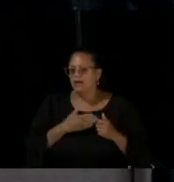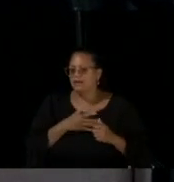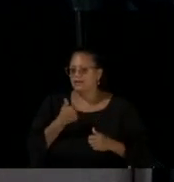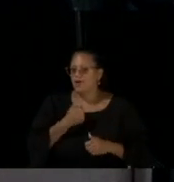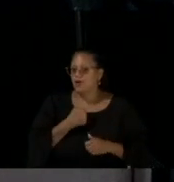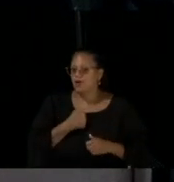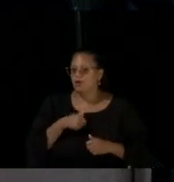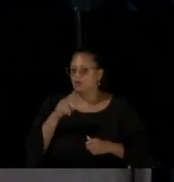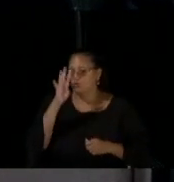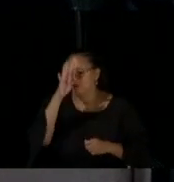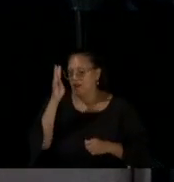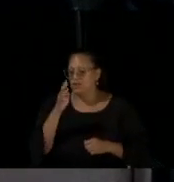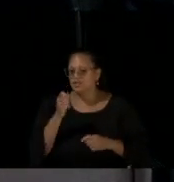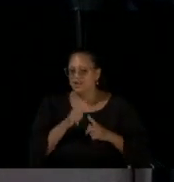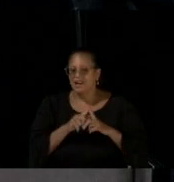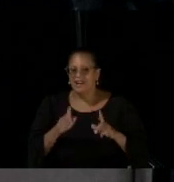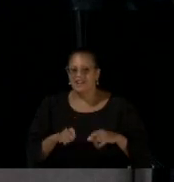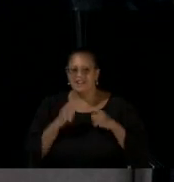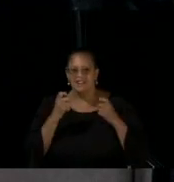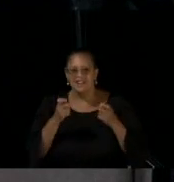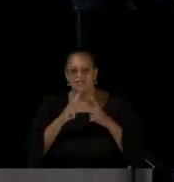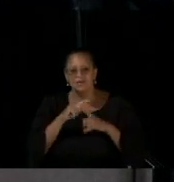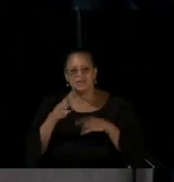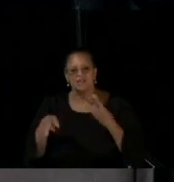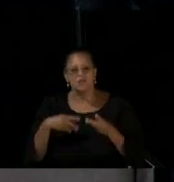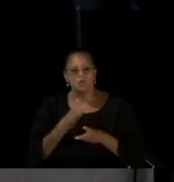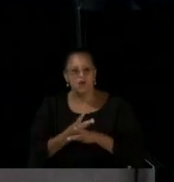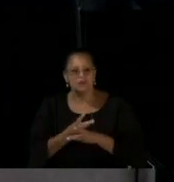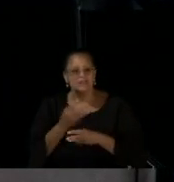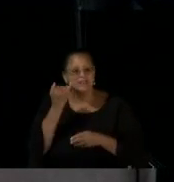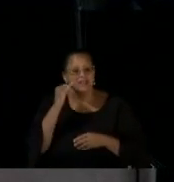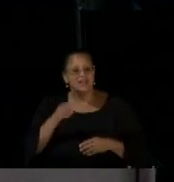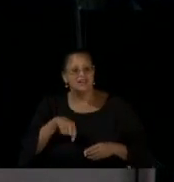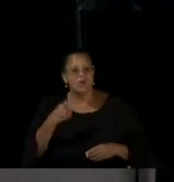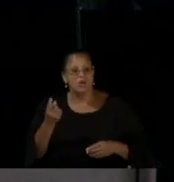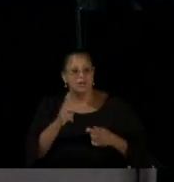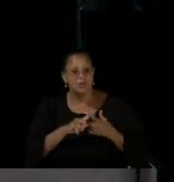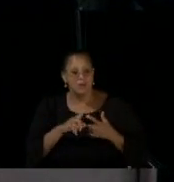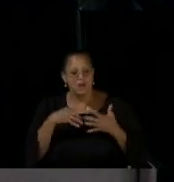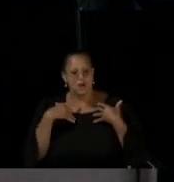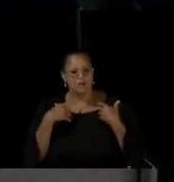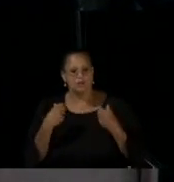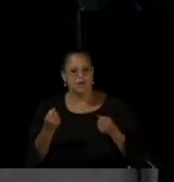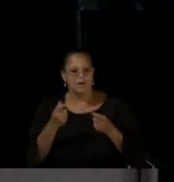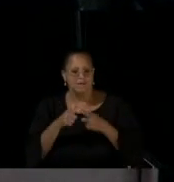creation, a gift that we give the world if only we are brave enough.